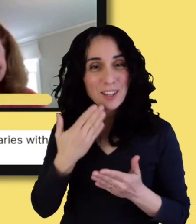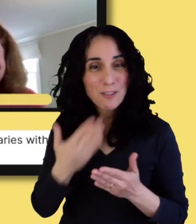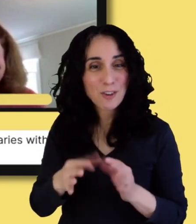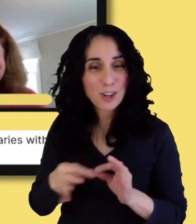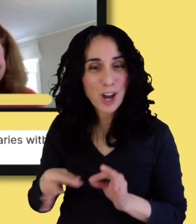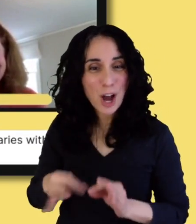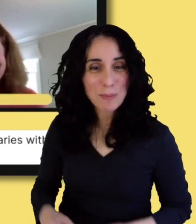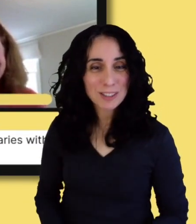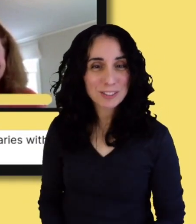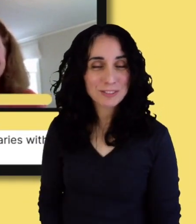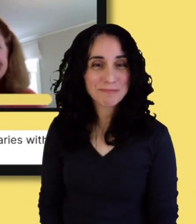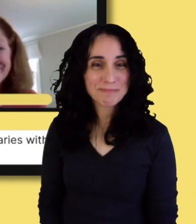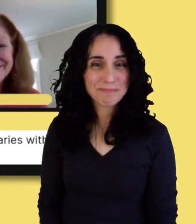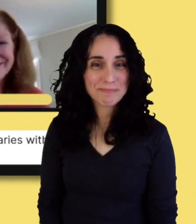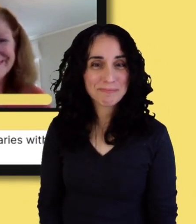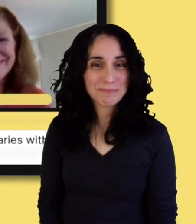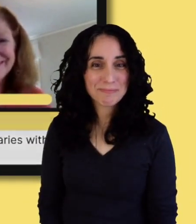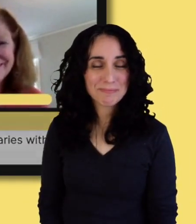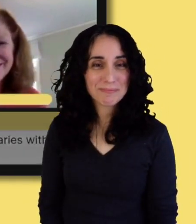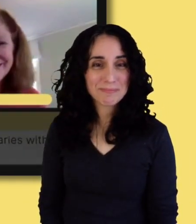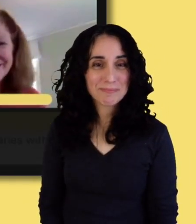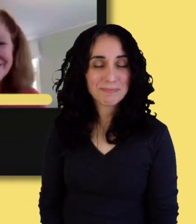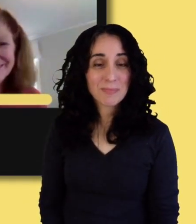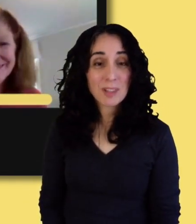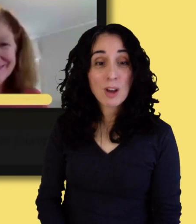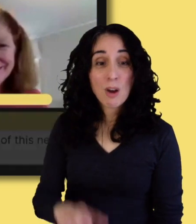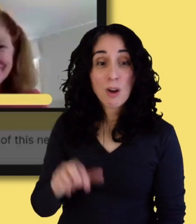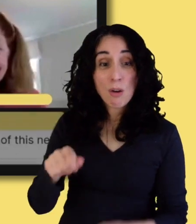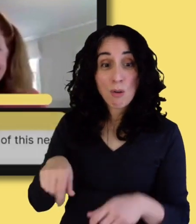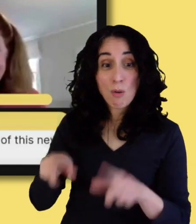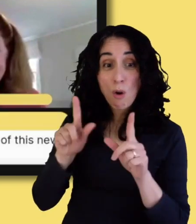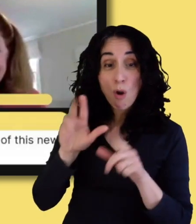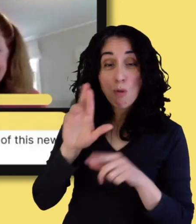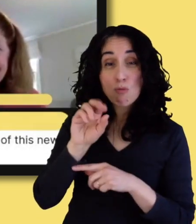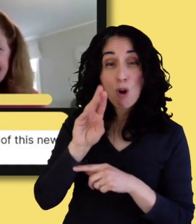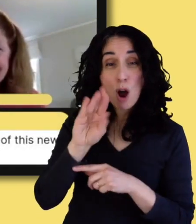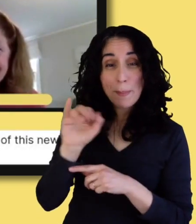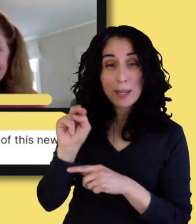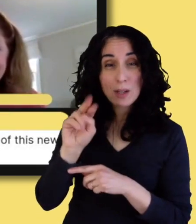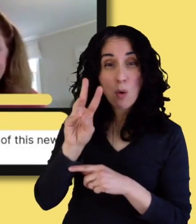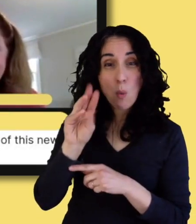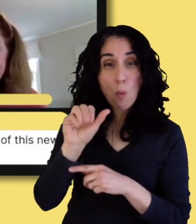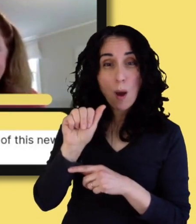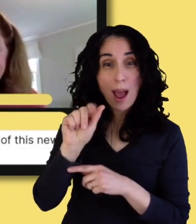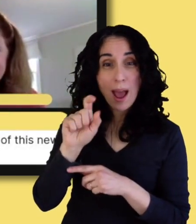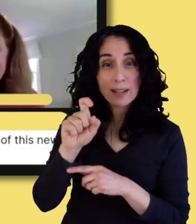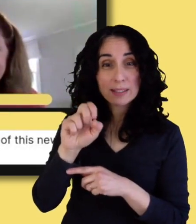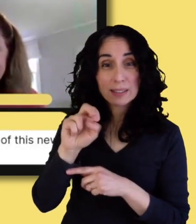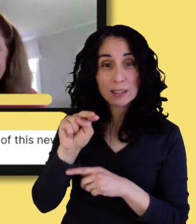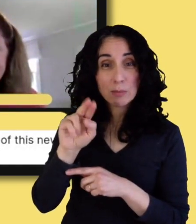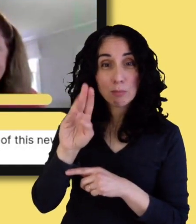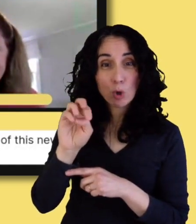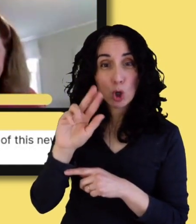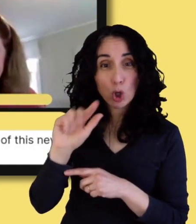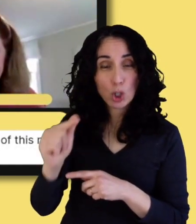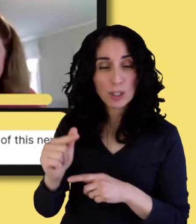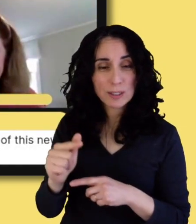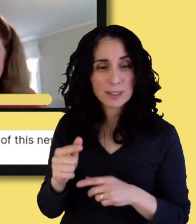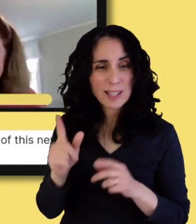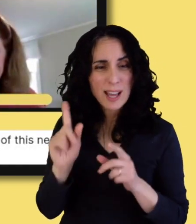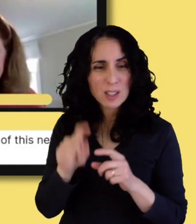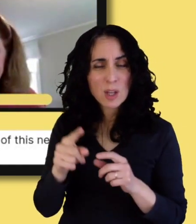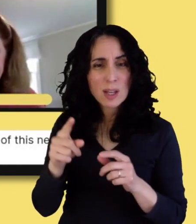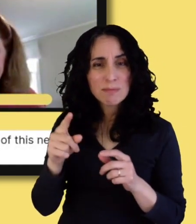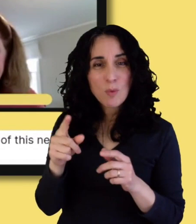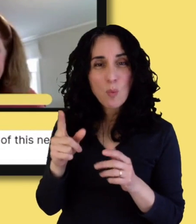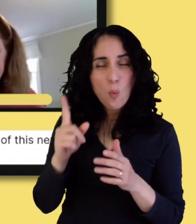much for your comment. Robin Waxenberg just asked, what are the silver linings that you're seeing as a